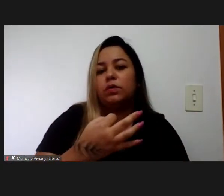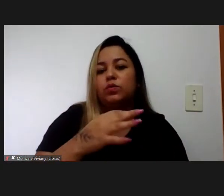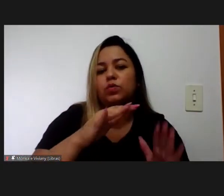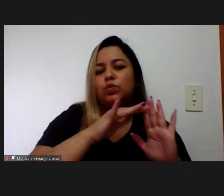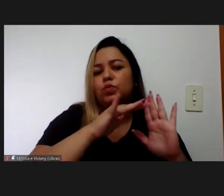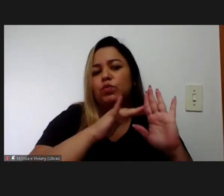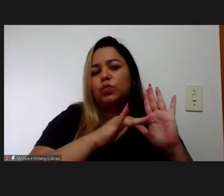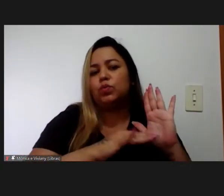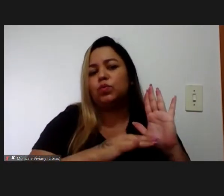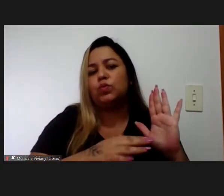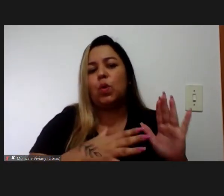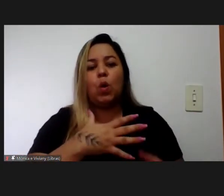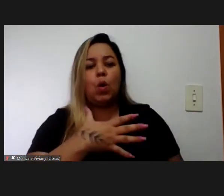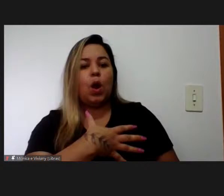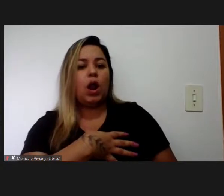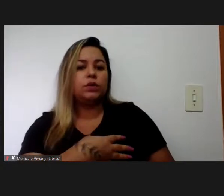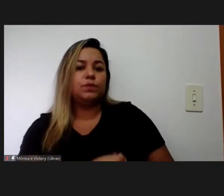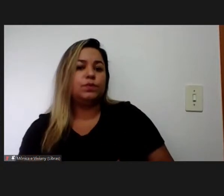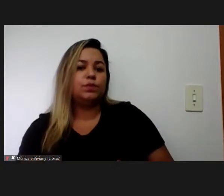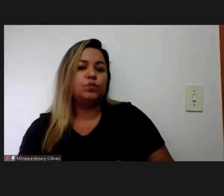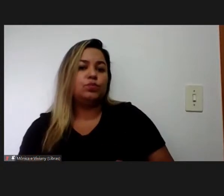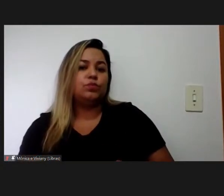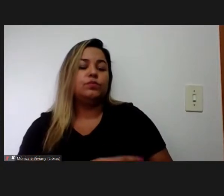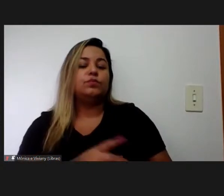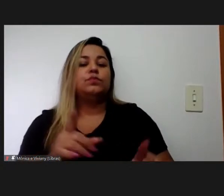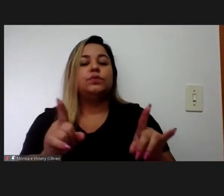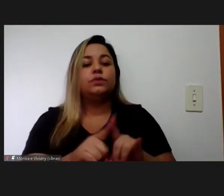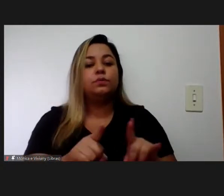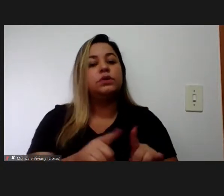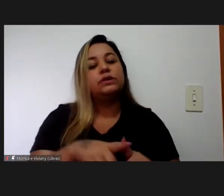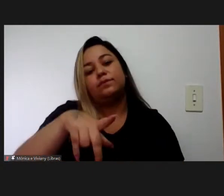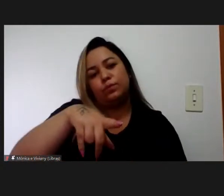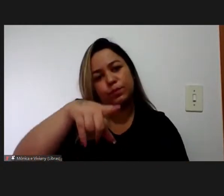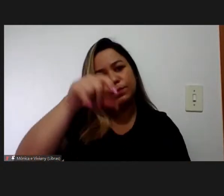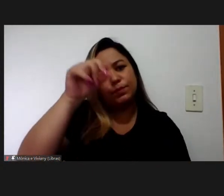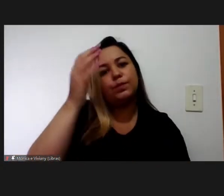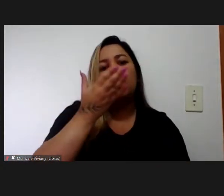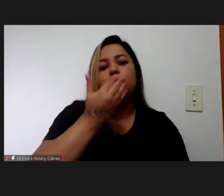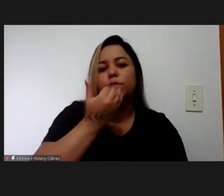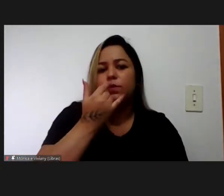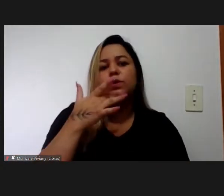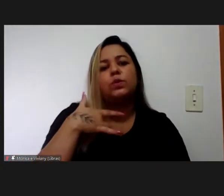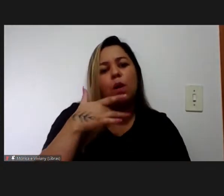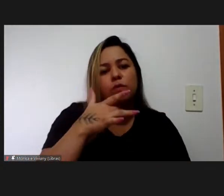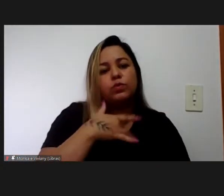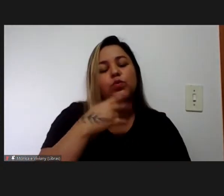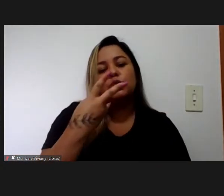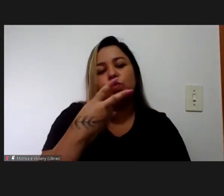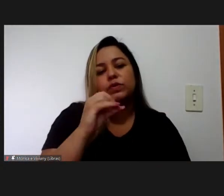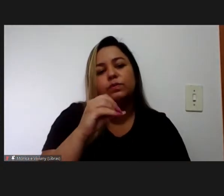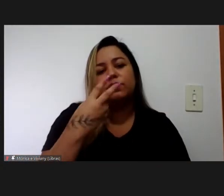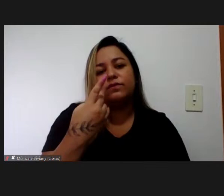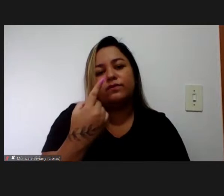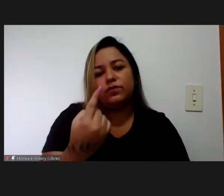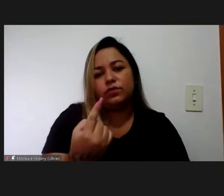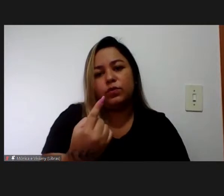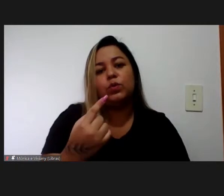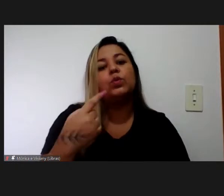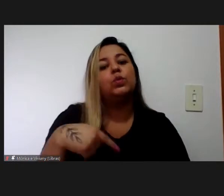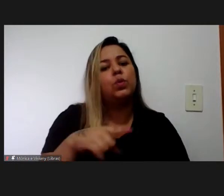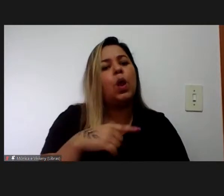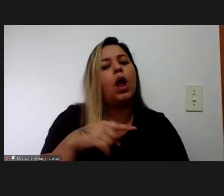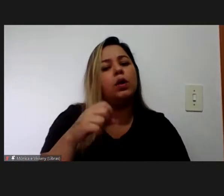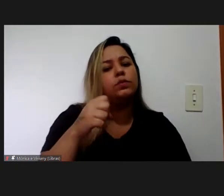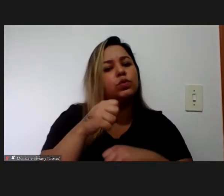and recommendations about the feeding small children and complementary food and choosing good food.